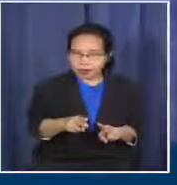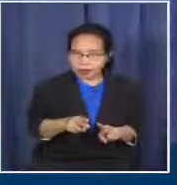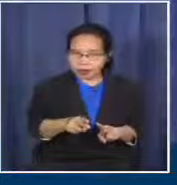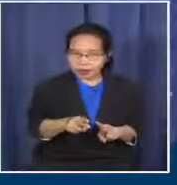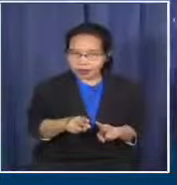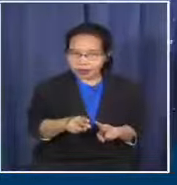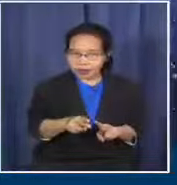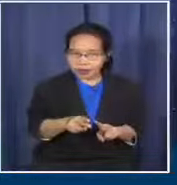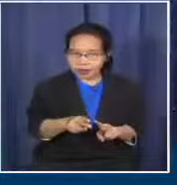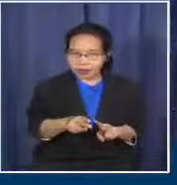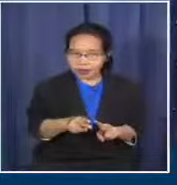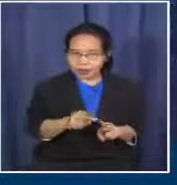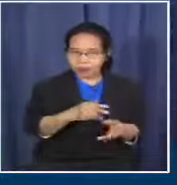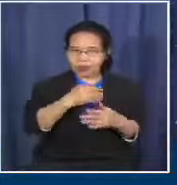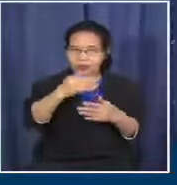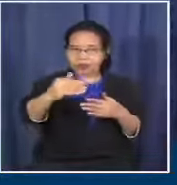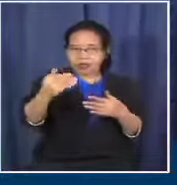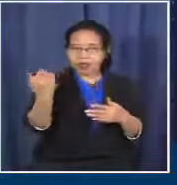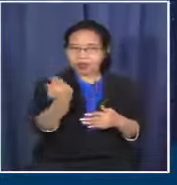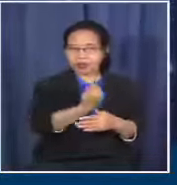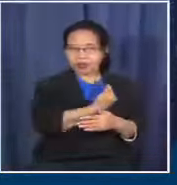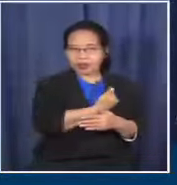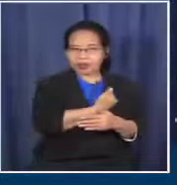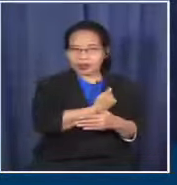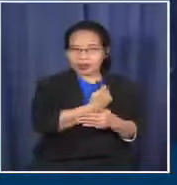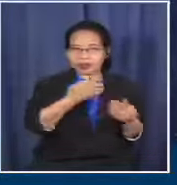There are violent things happening